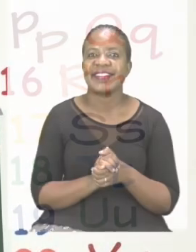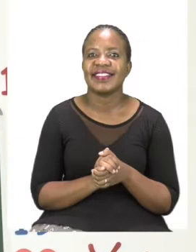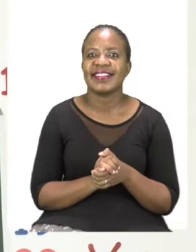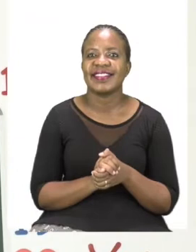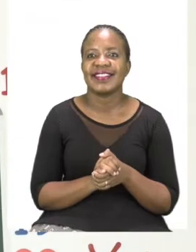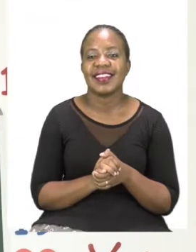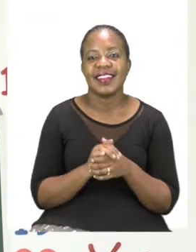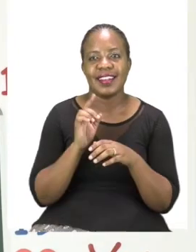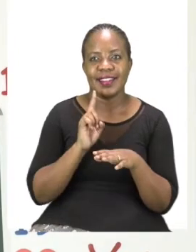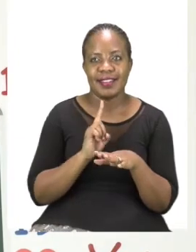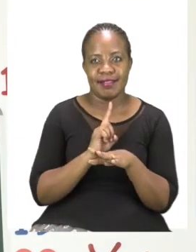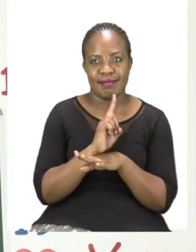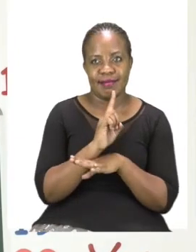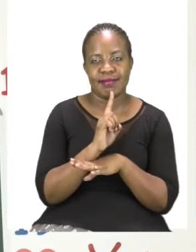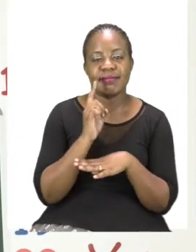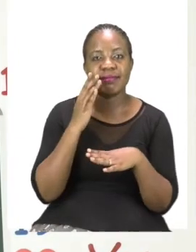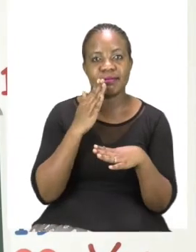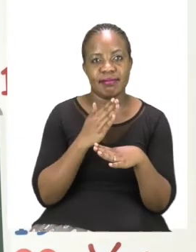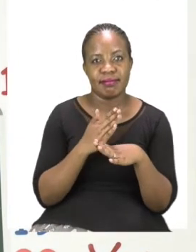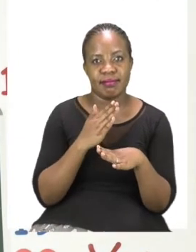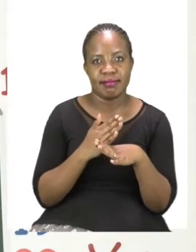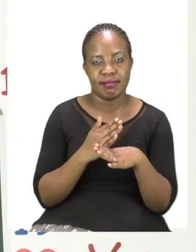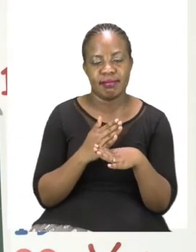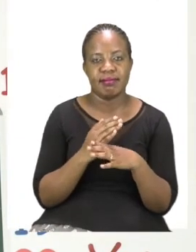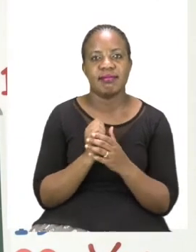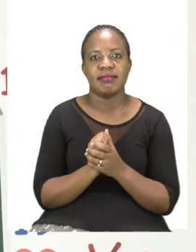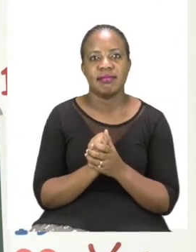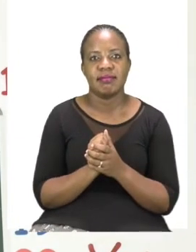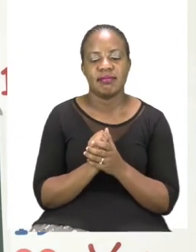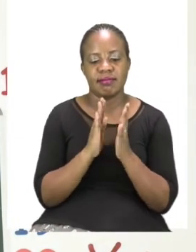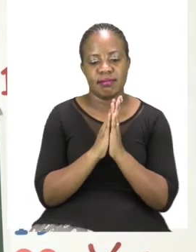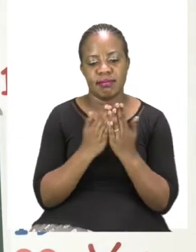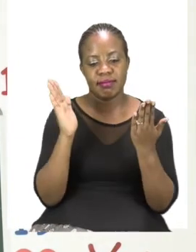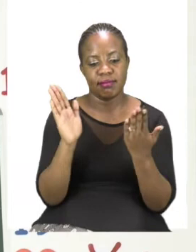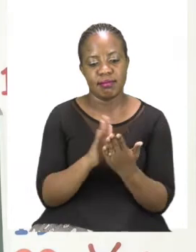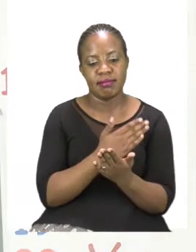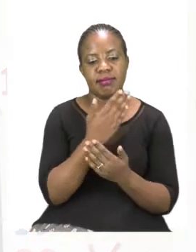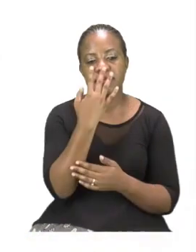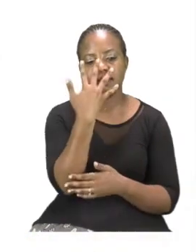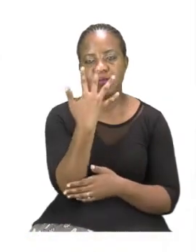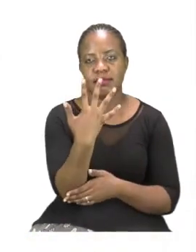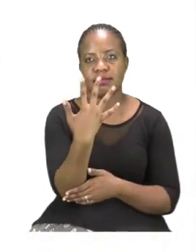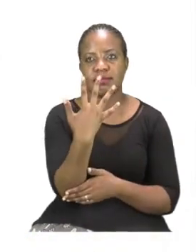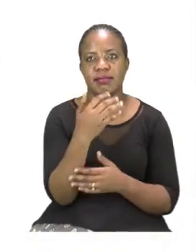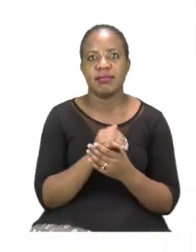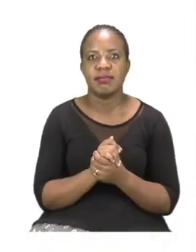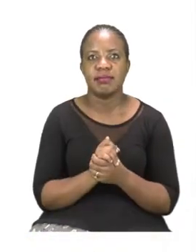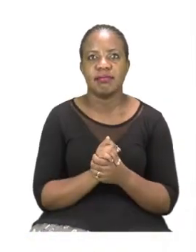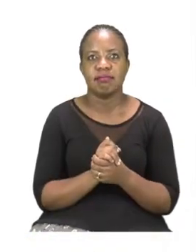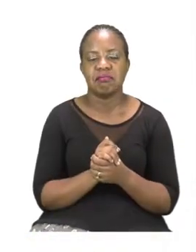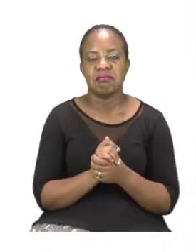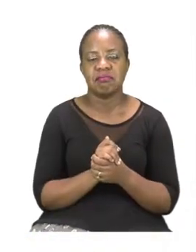For our first exercise today, boys and girls, let's turn to page 5. On page